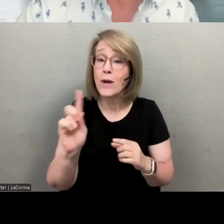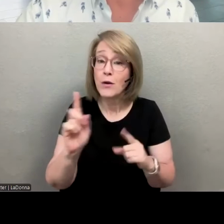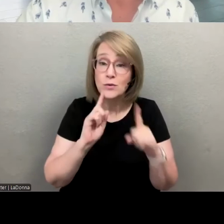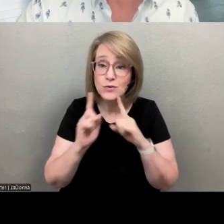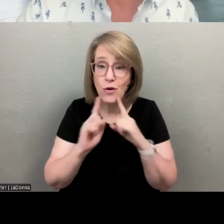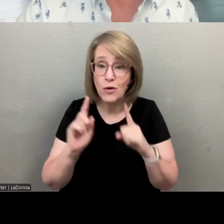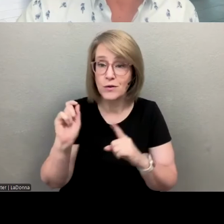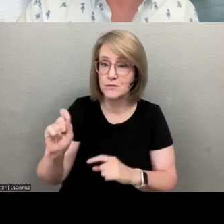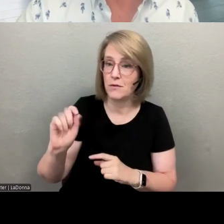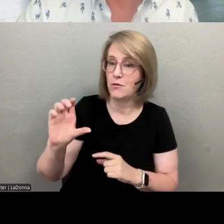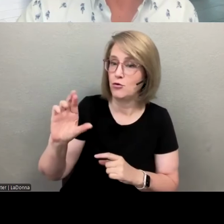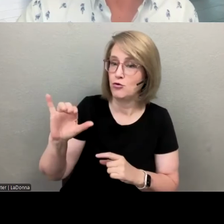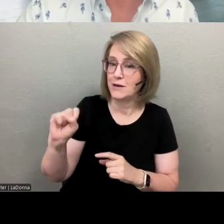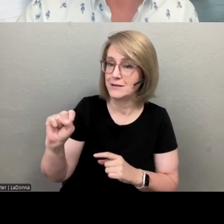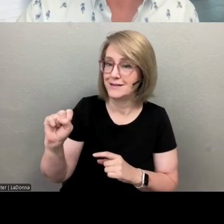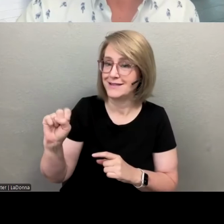talk.crisisnow.com.